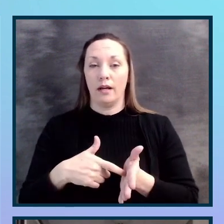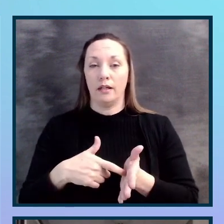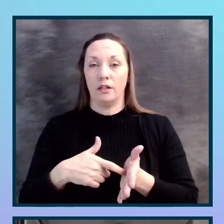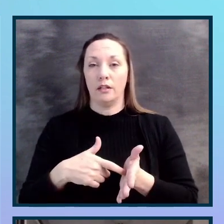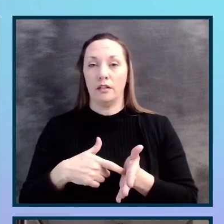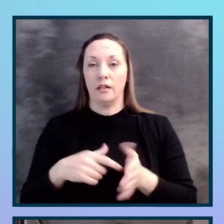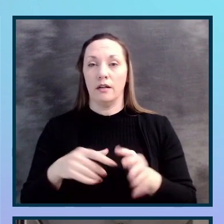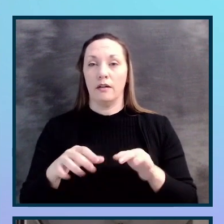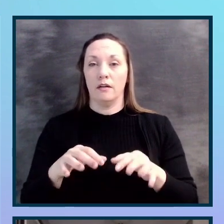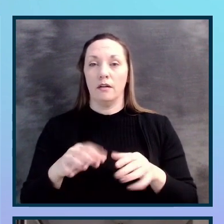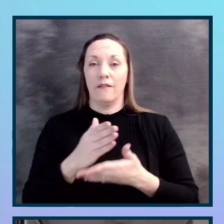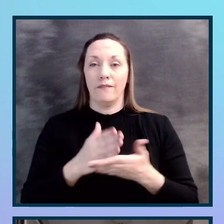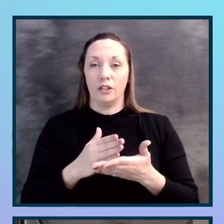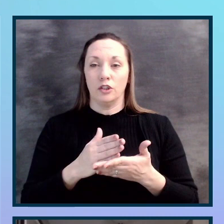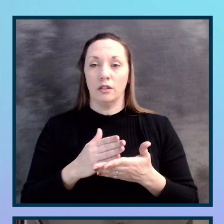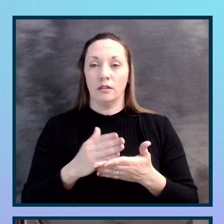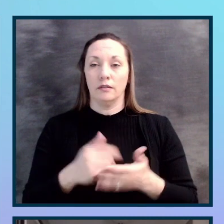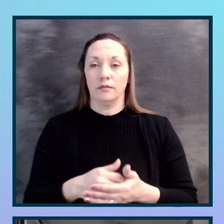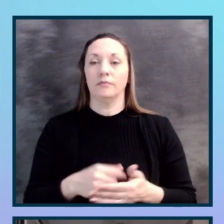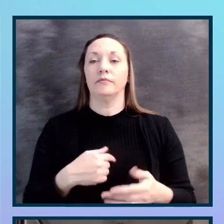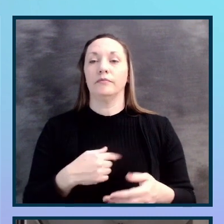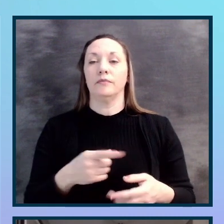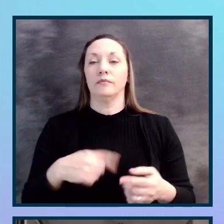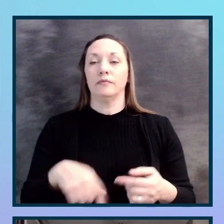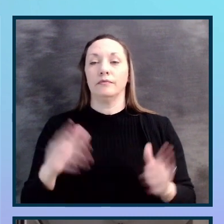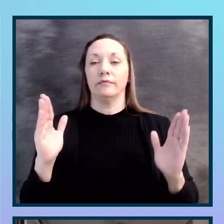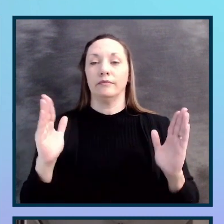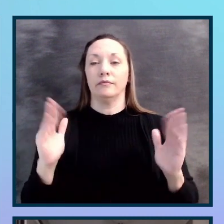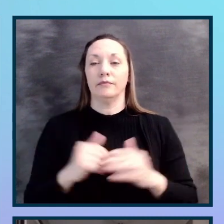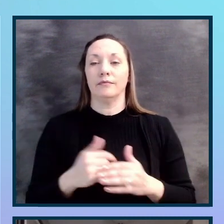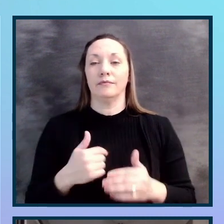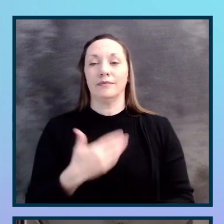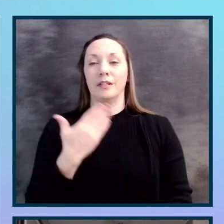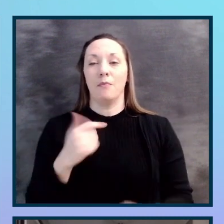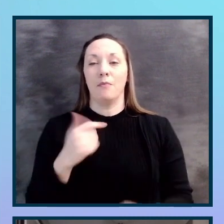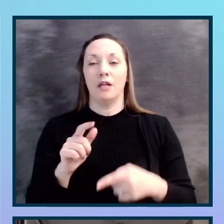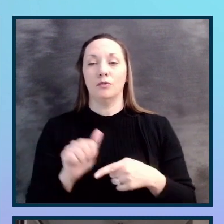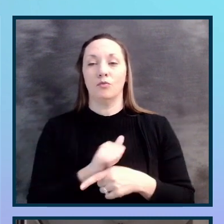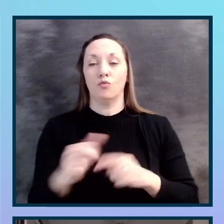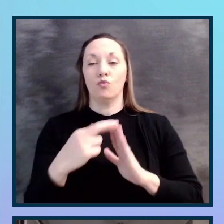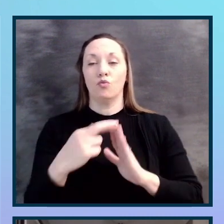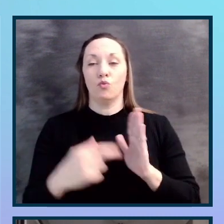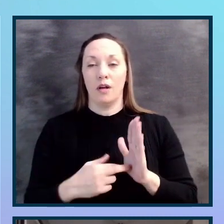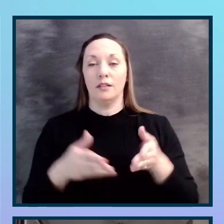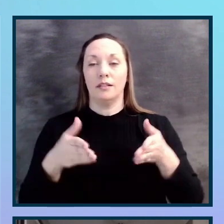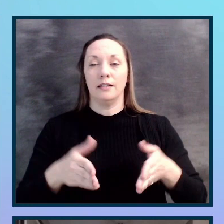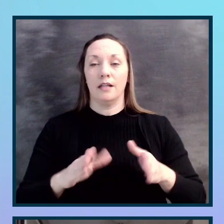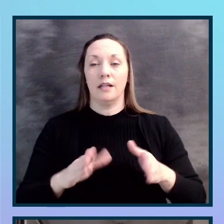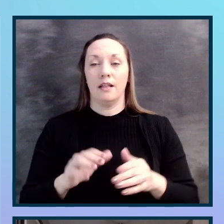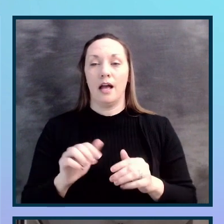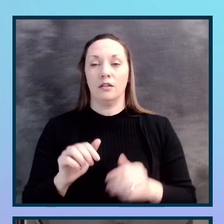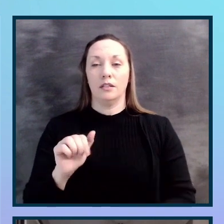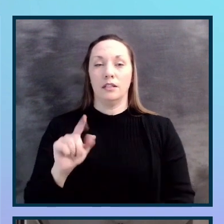anticipated. ARIA text is a best practice rule. This rule allows Axe core to support the